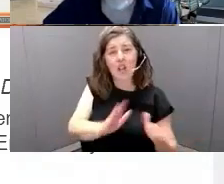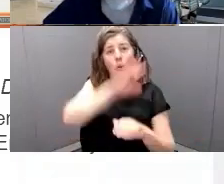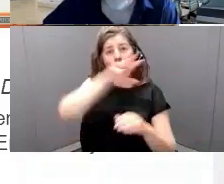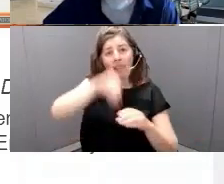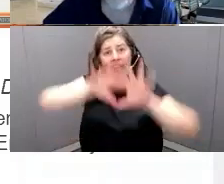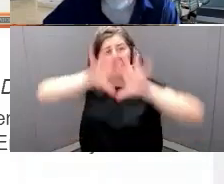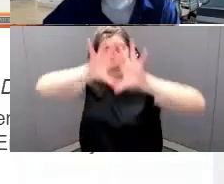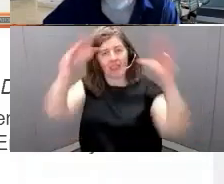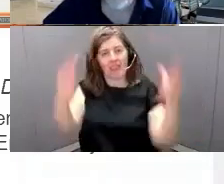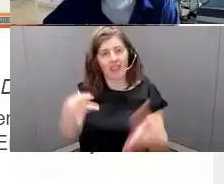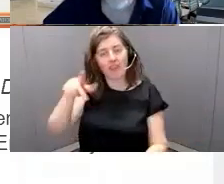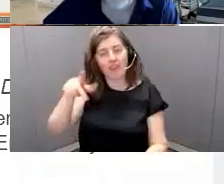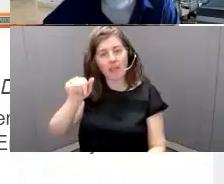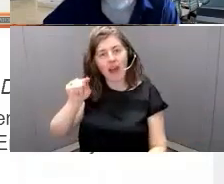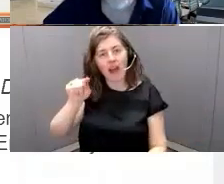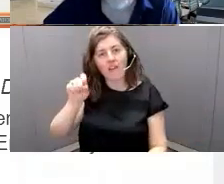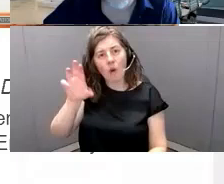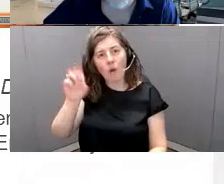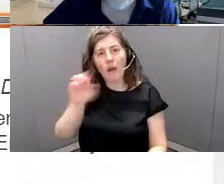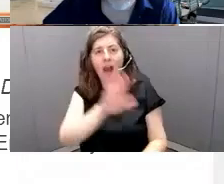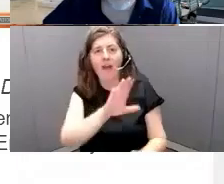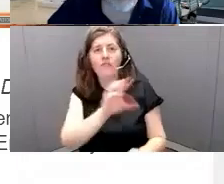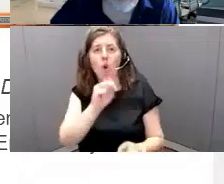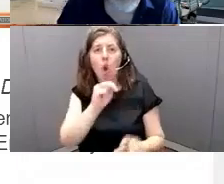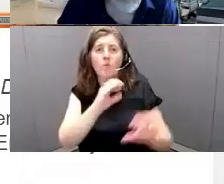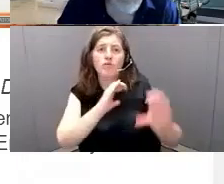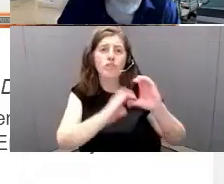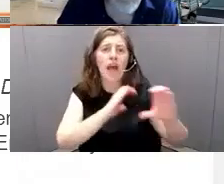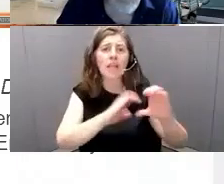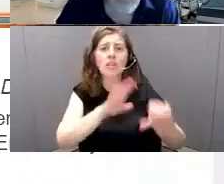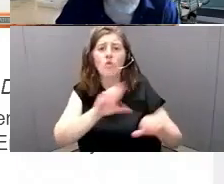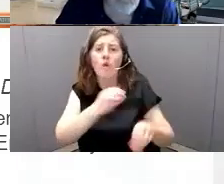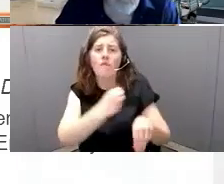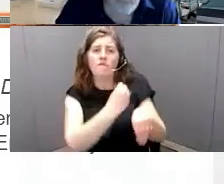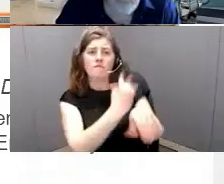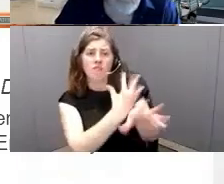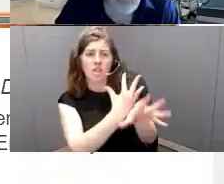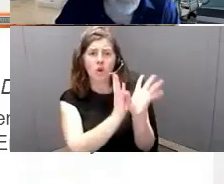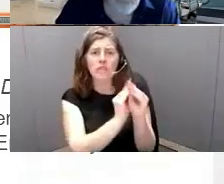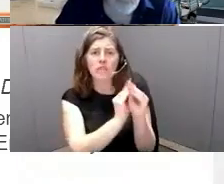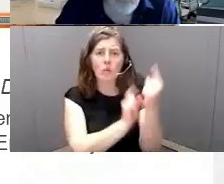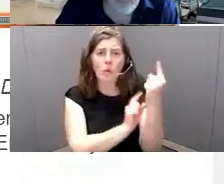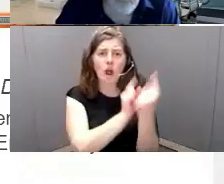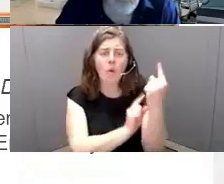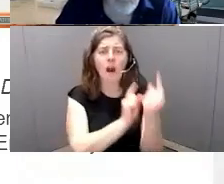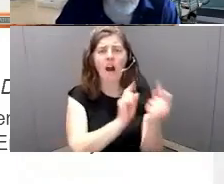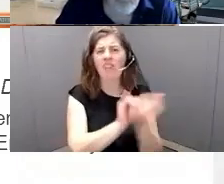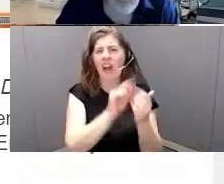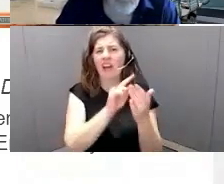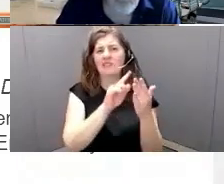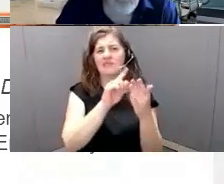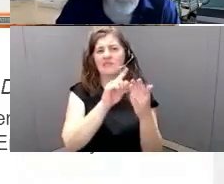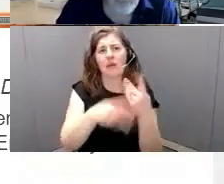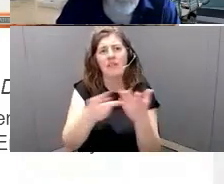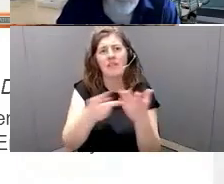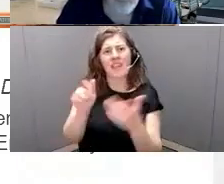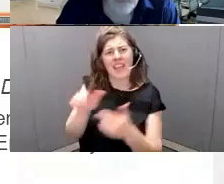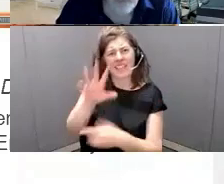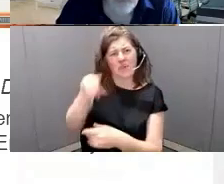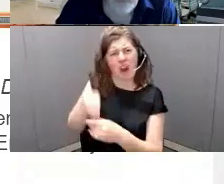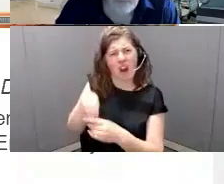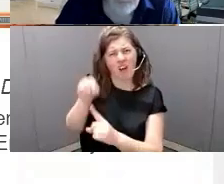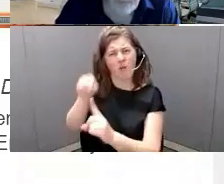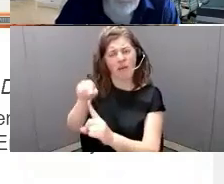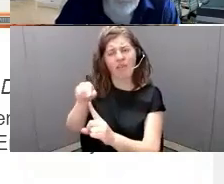virtual platform and have their own chats and video sessions. So that kind of thing that happens to be a piece of the